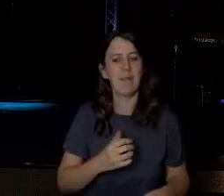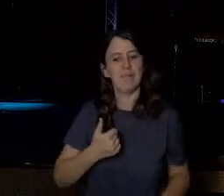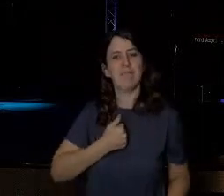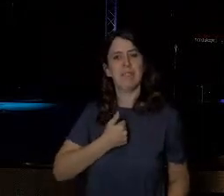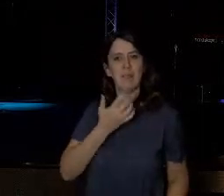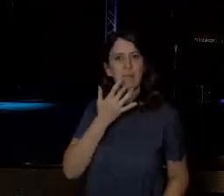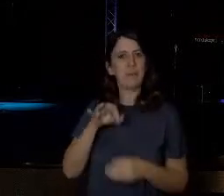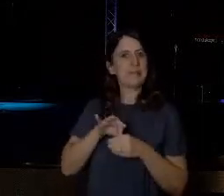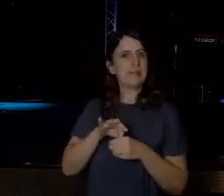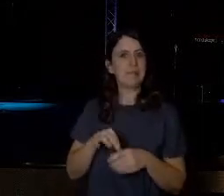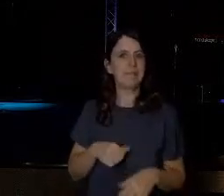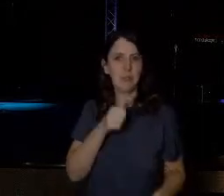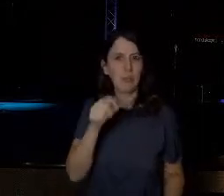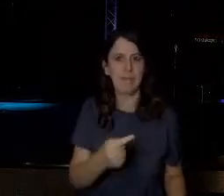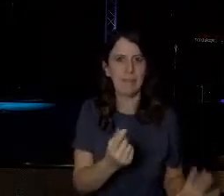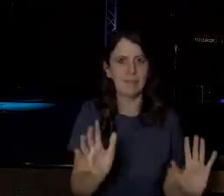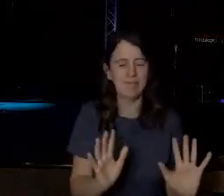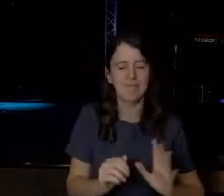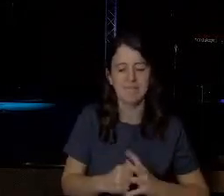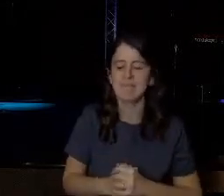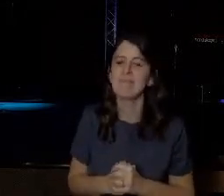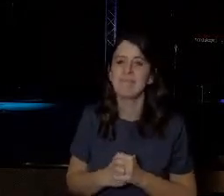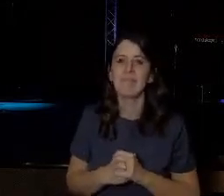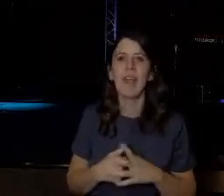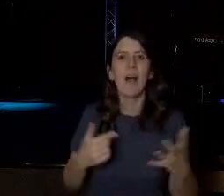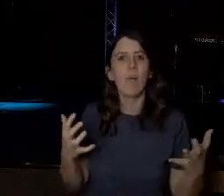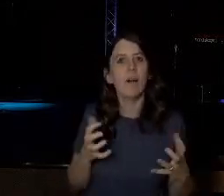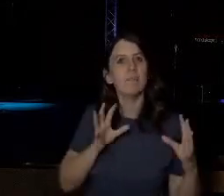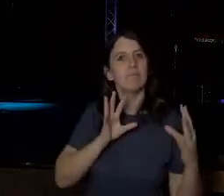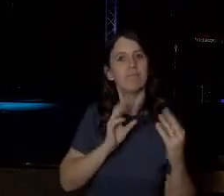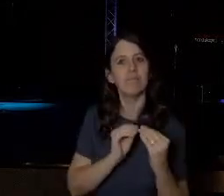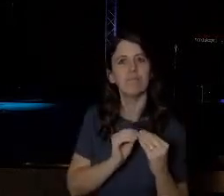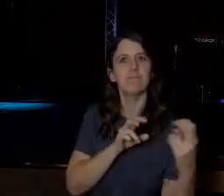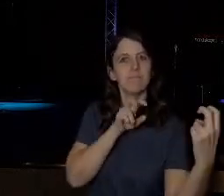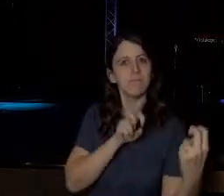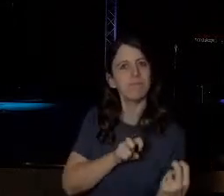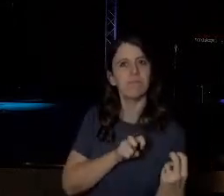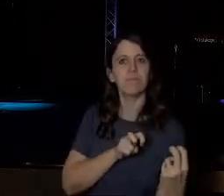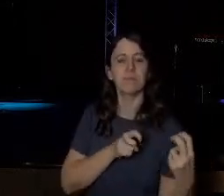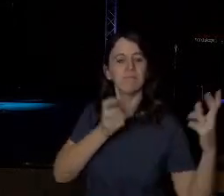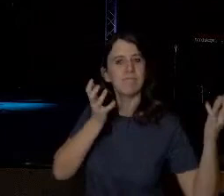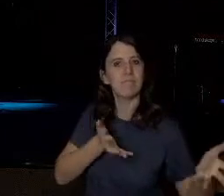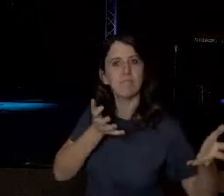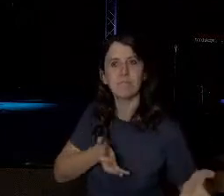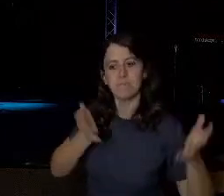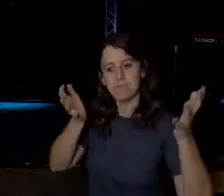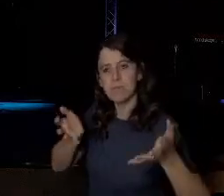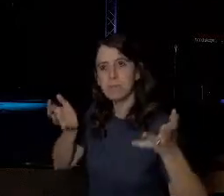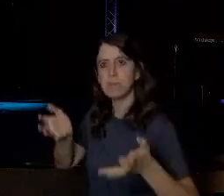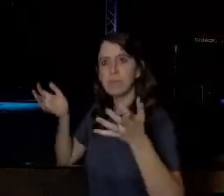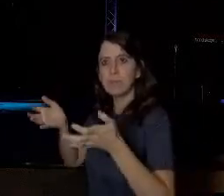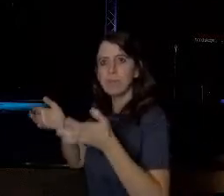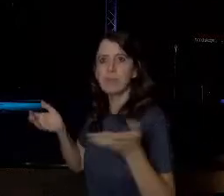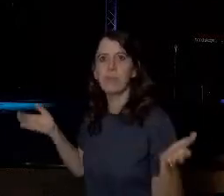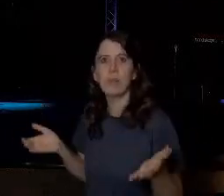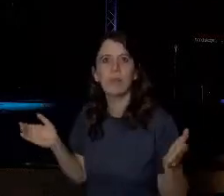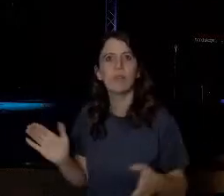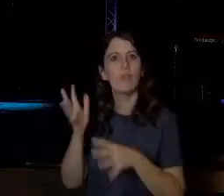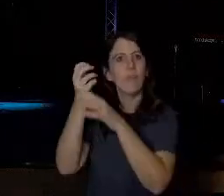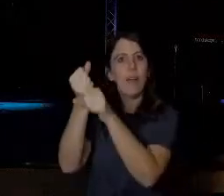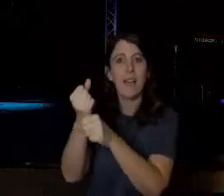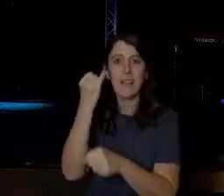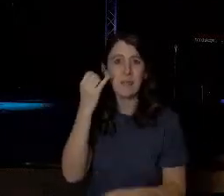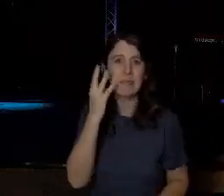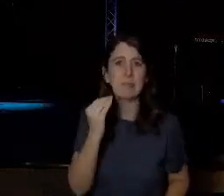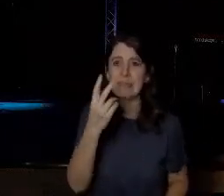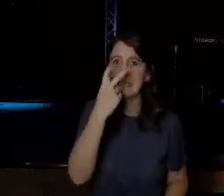So don't be offended. But I just want to get together, sit down, and just have conversations, encourage you in your faith. And if you're having